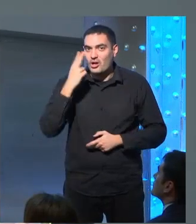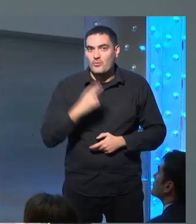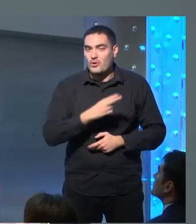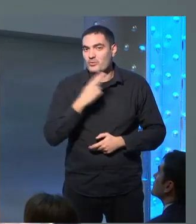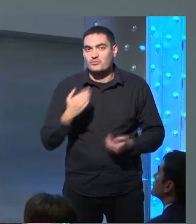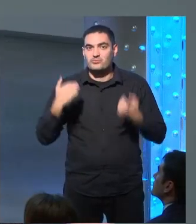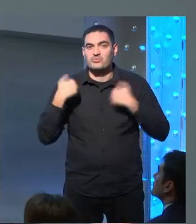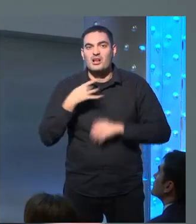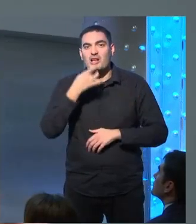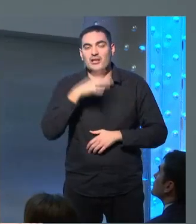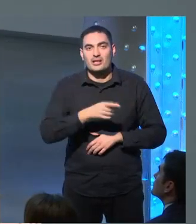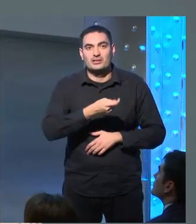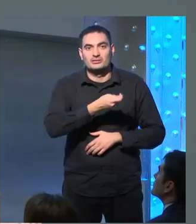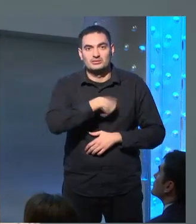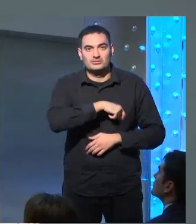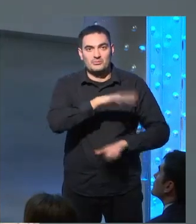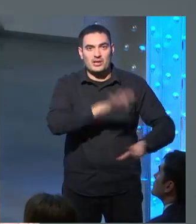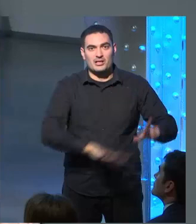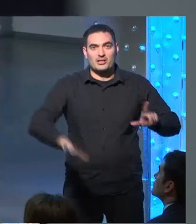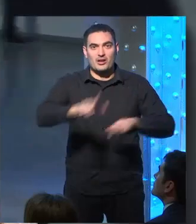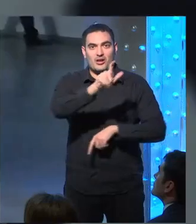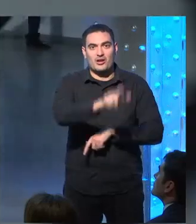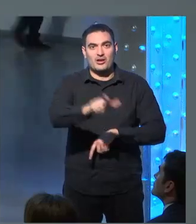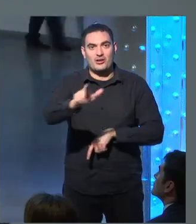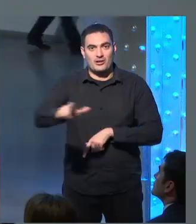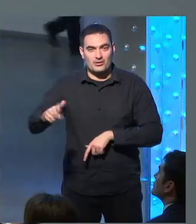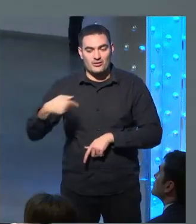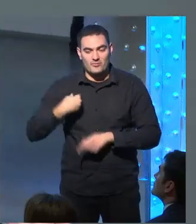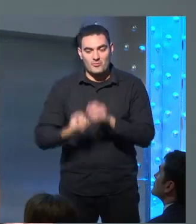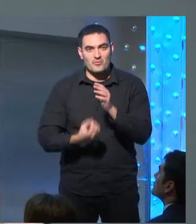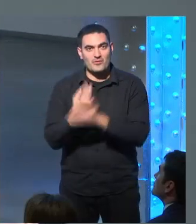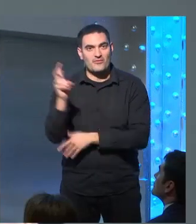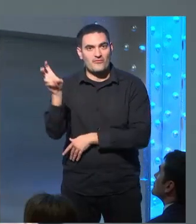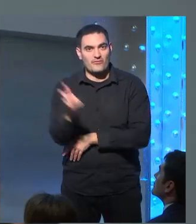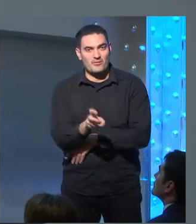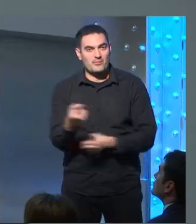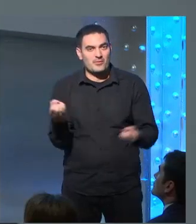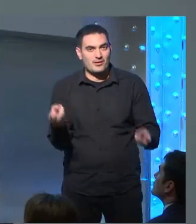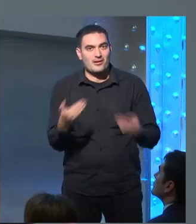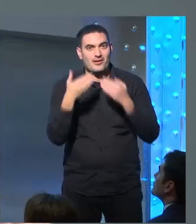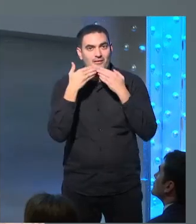the huge commitment that all Spaniards renew